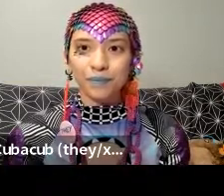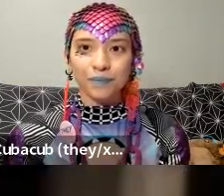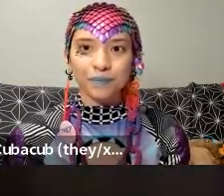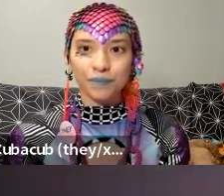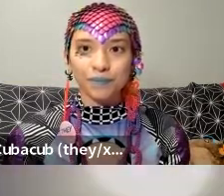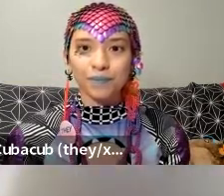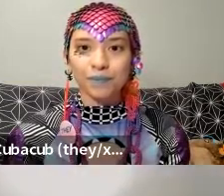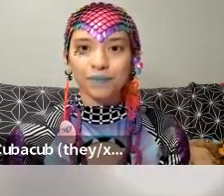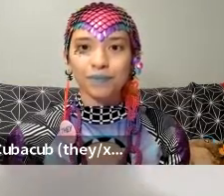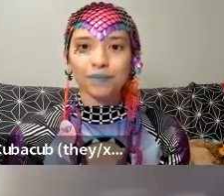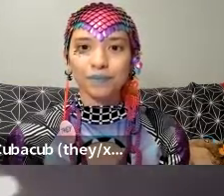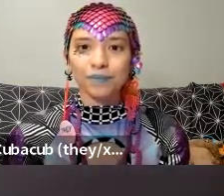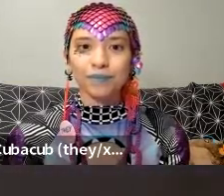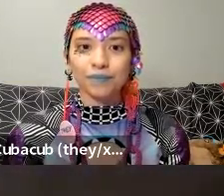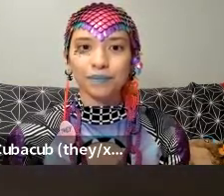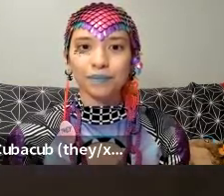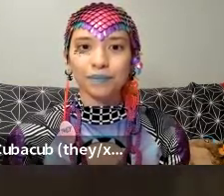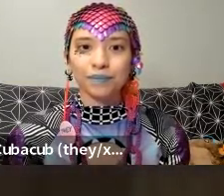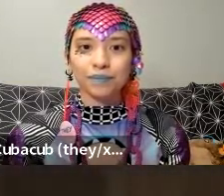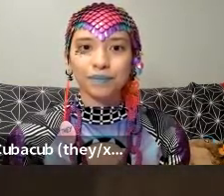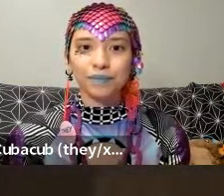body rolling and she crawling on the floor.